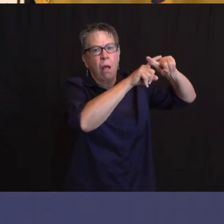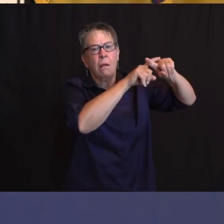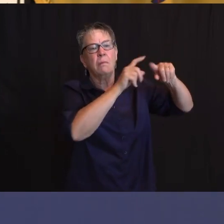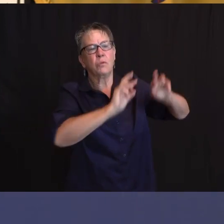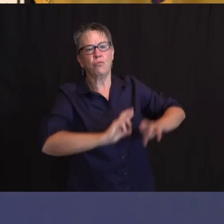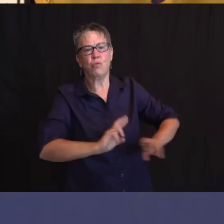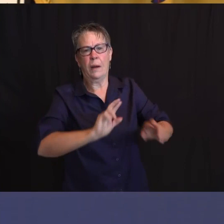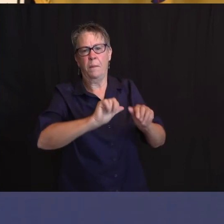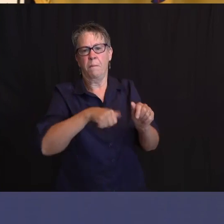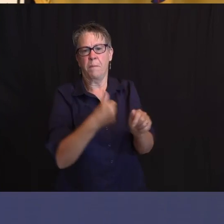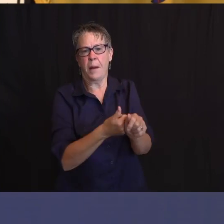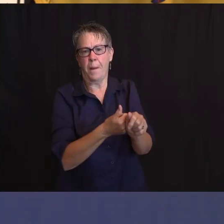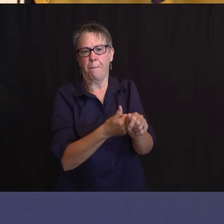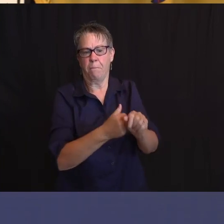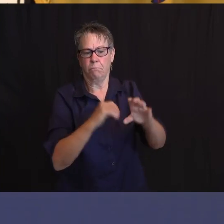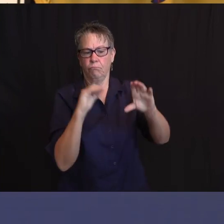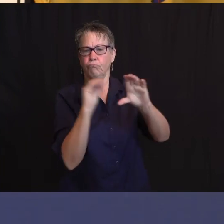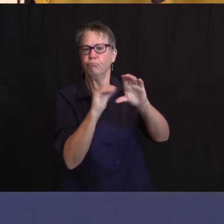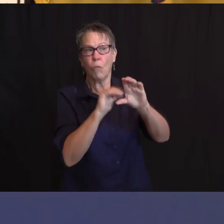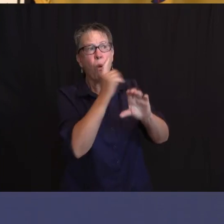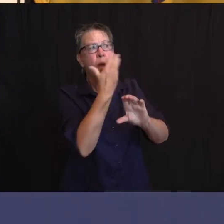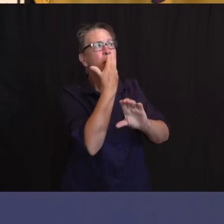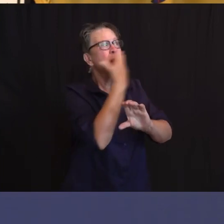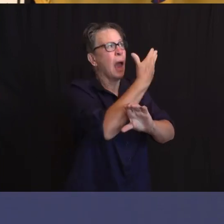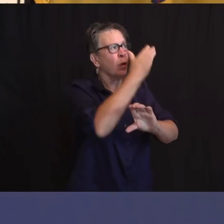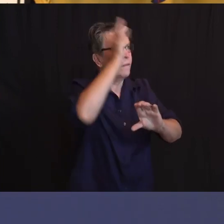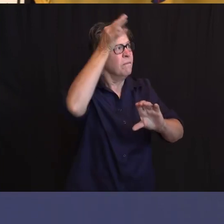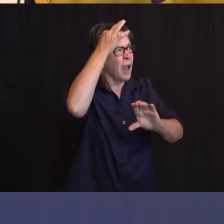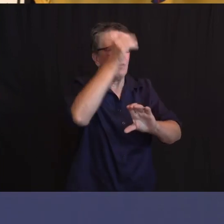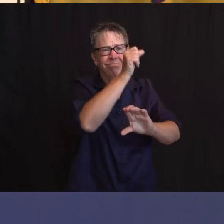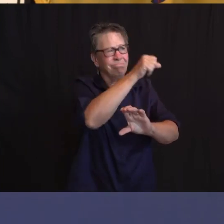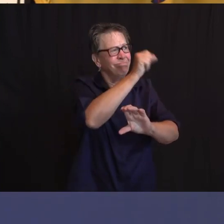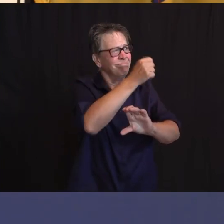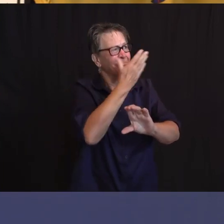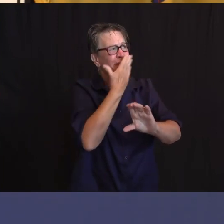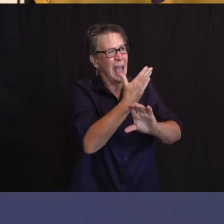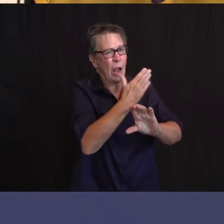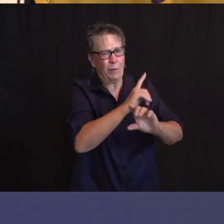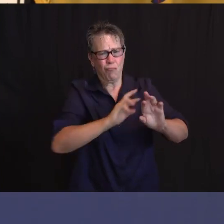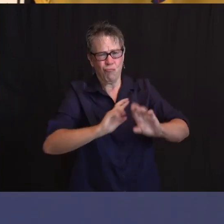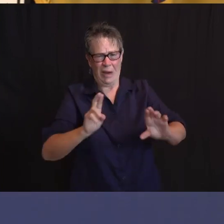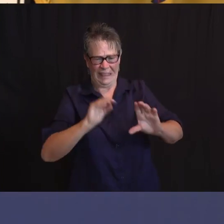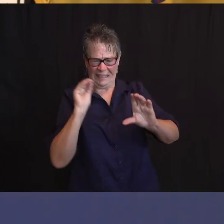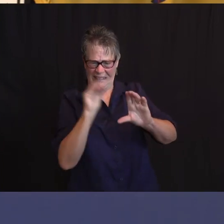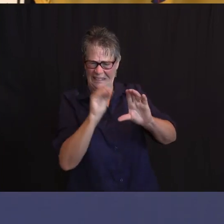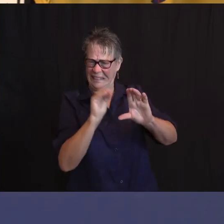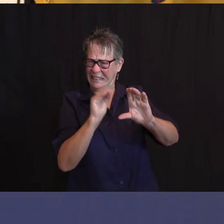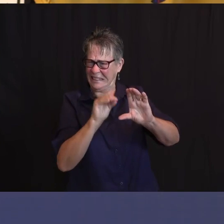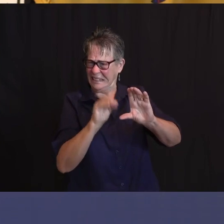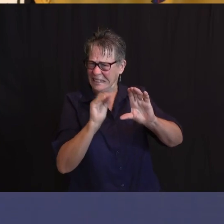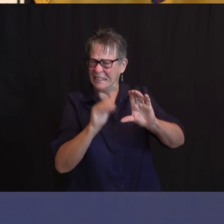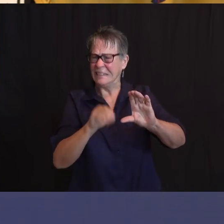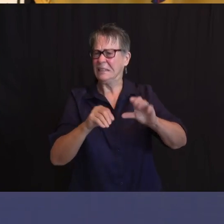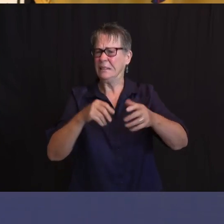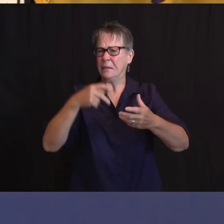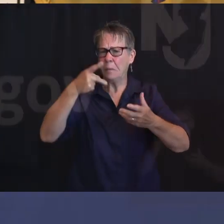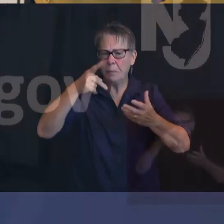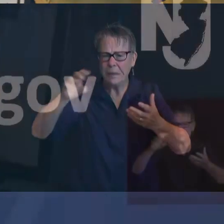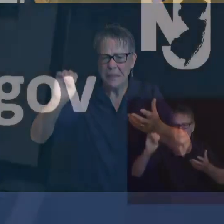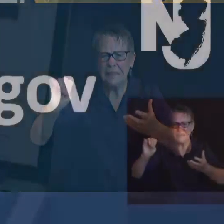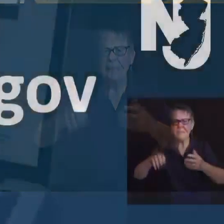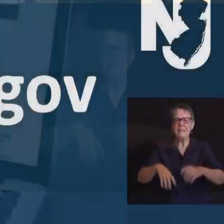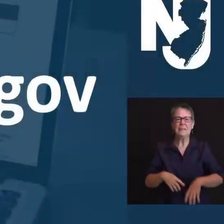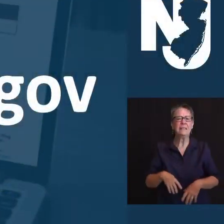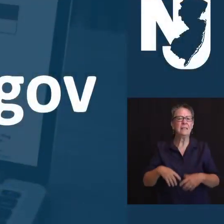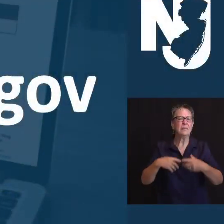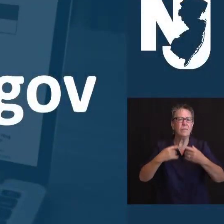for being there in our hour of need. But we were running around sourcing this frantically, literally around the world.